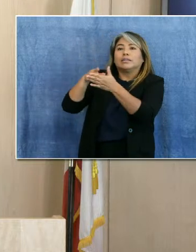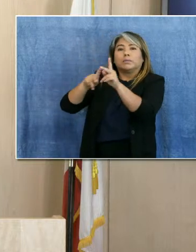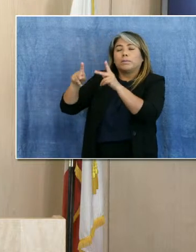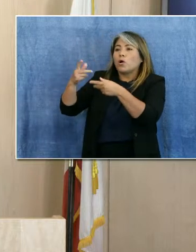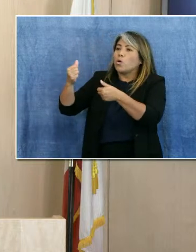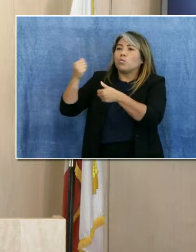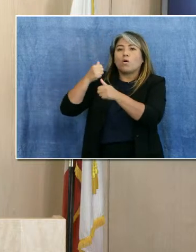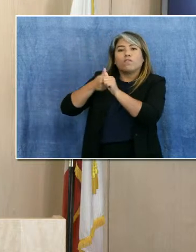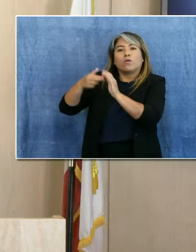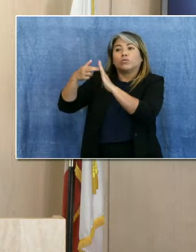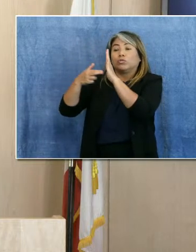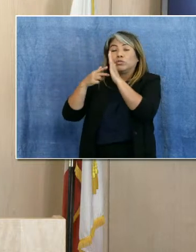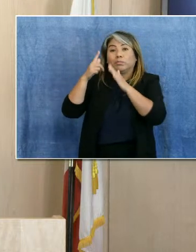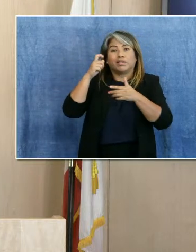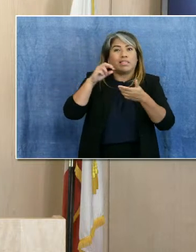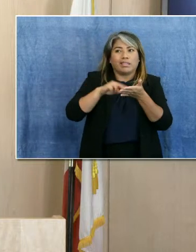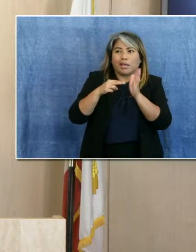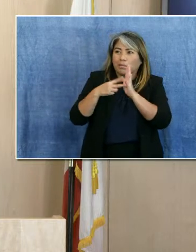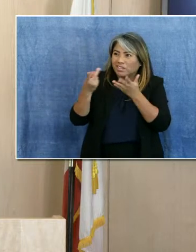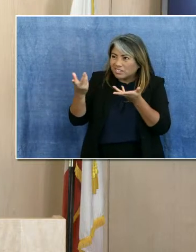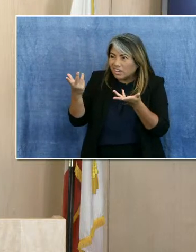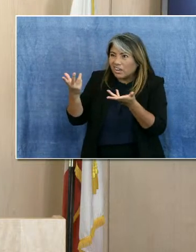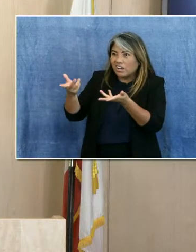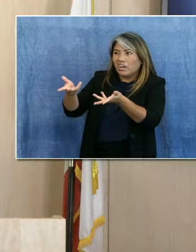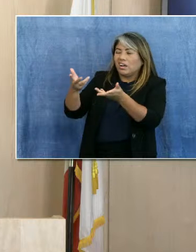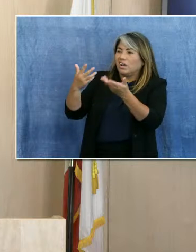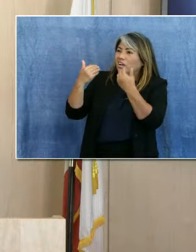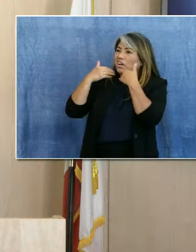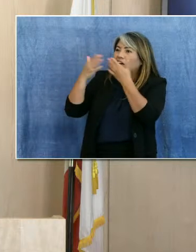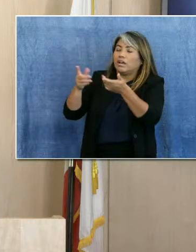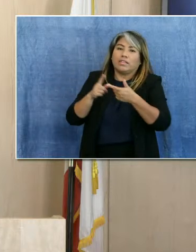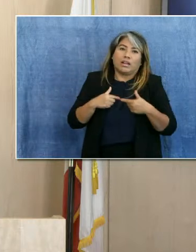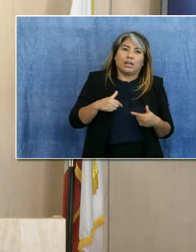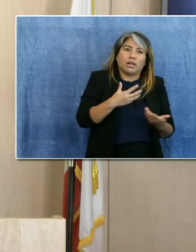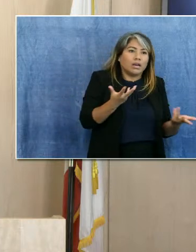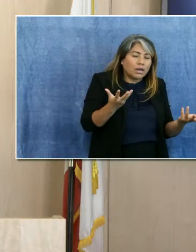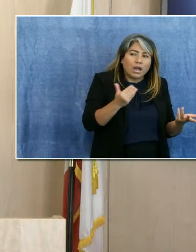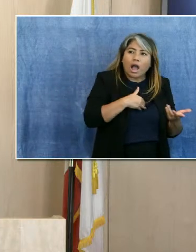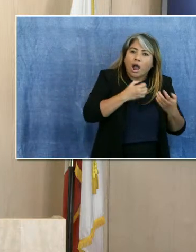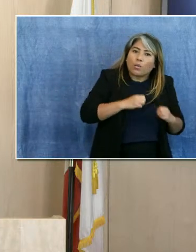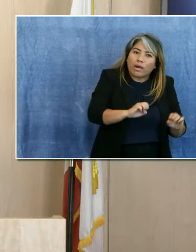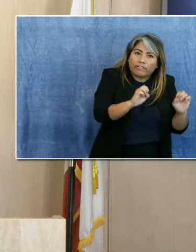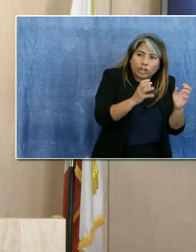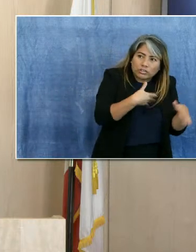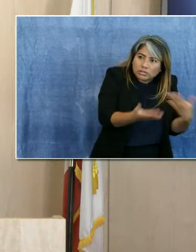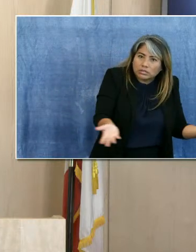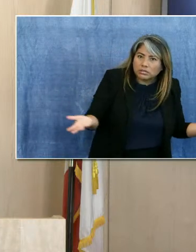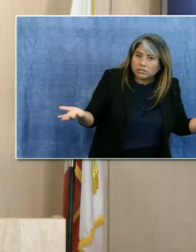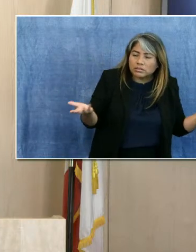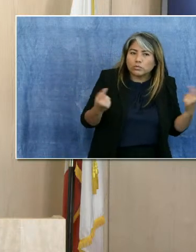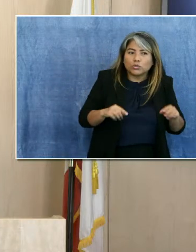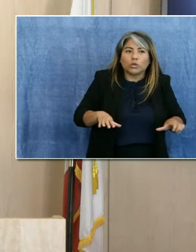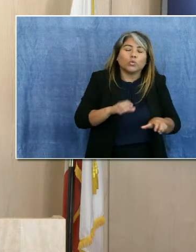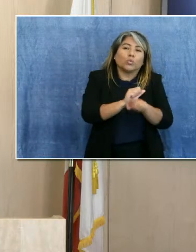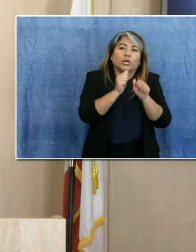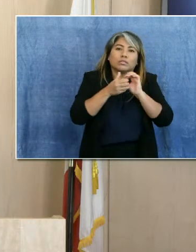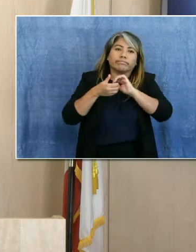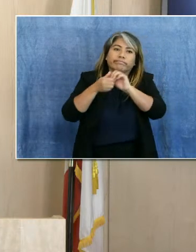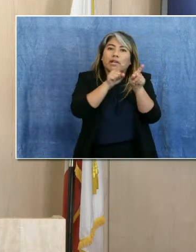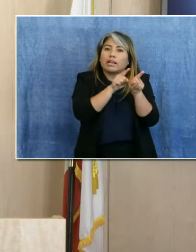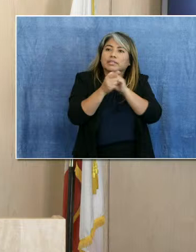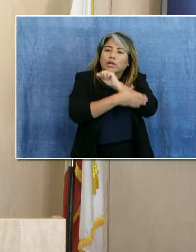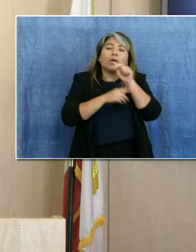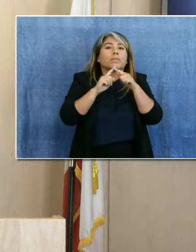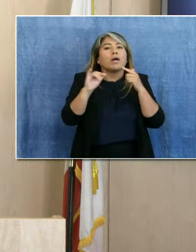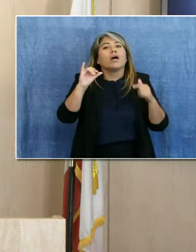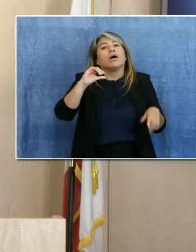it damages the entire effort of what we're trying to do as a county, but it also really undercuts the incredible work